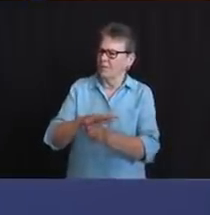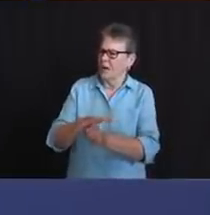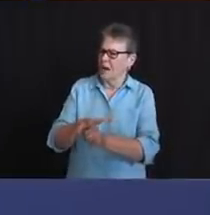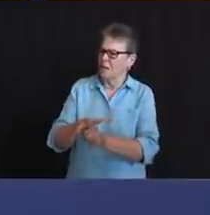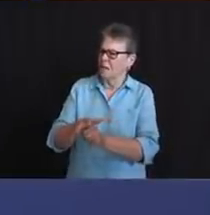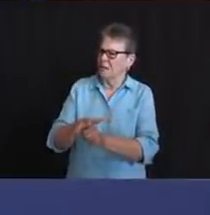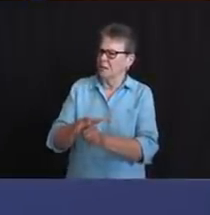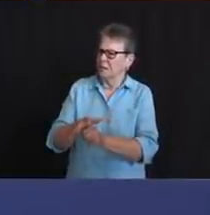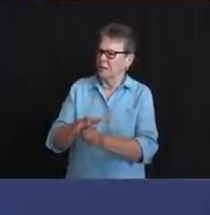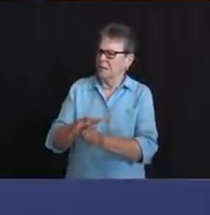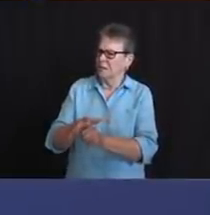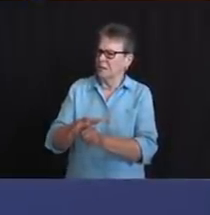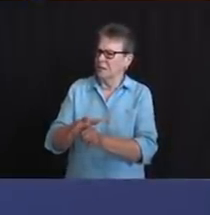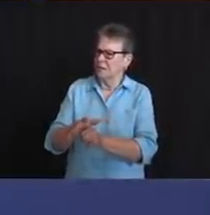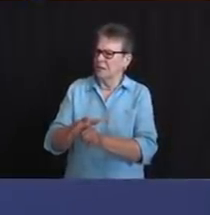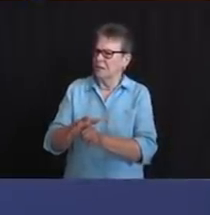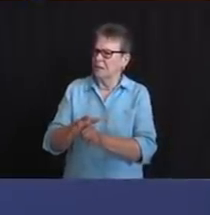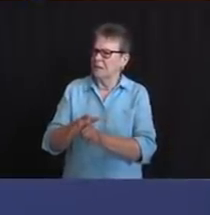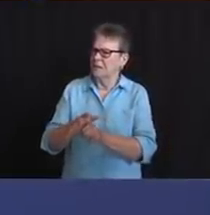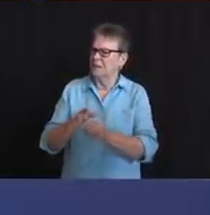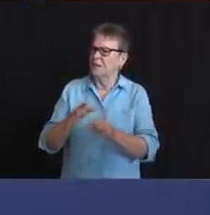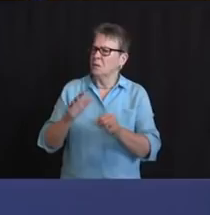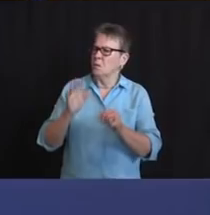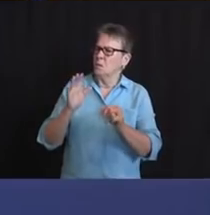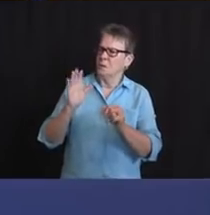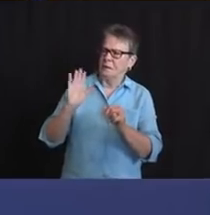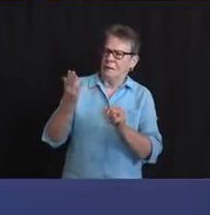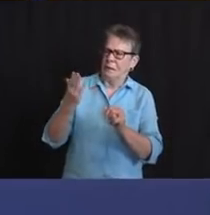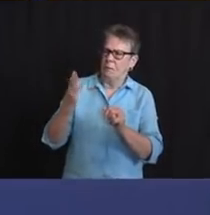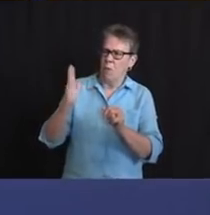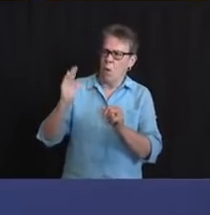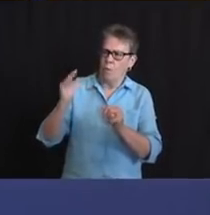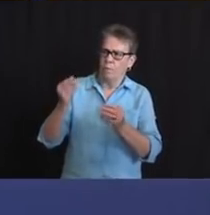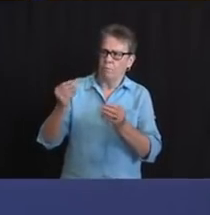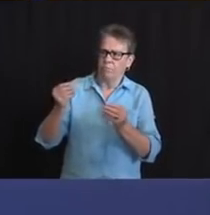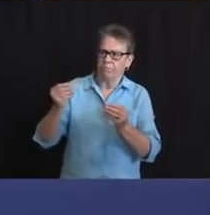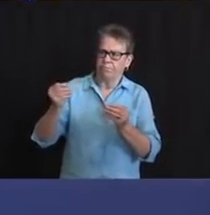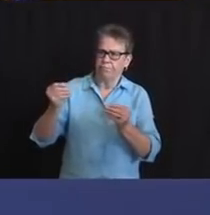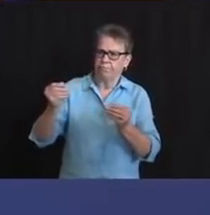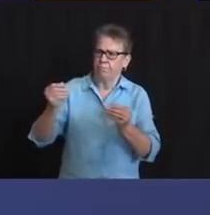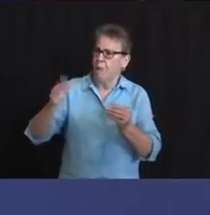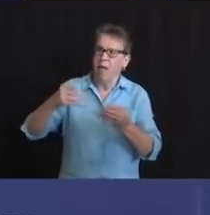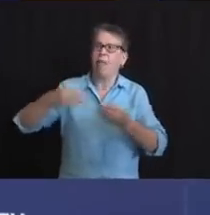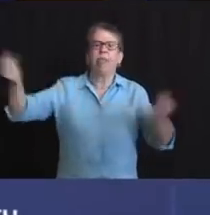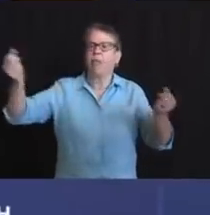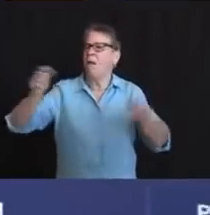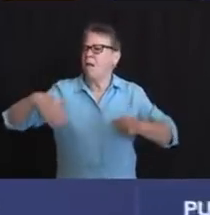finished. Our work is not yet finished. So for all the above, thank you all. God bless.